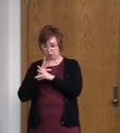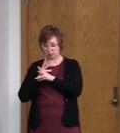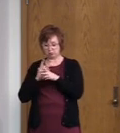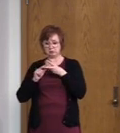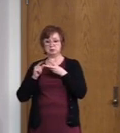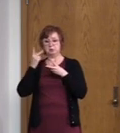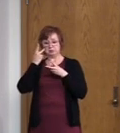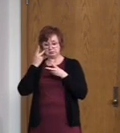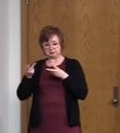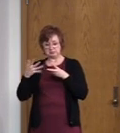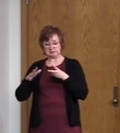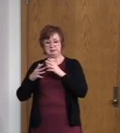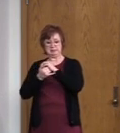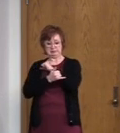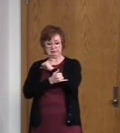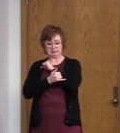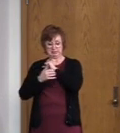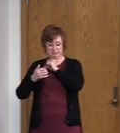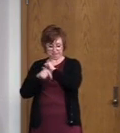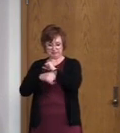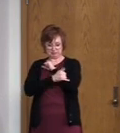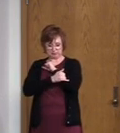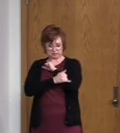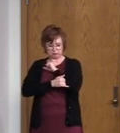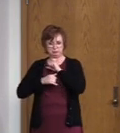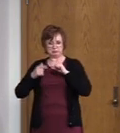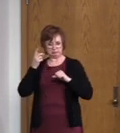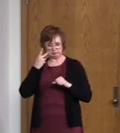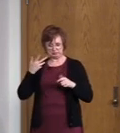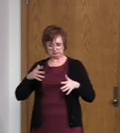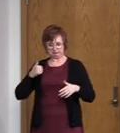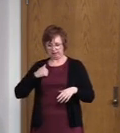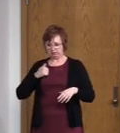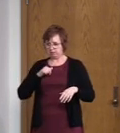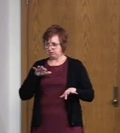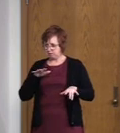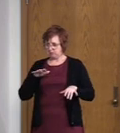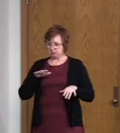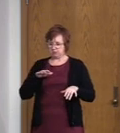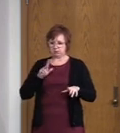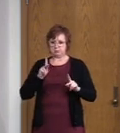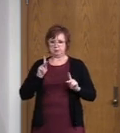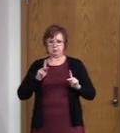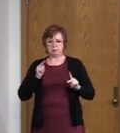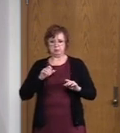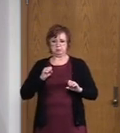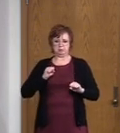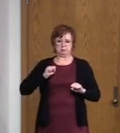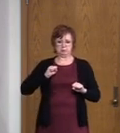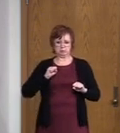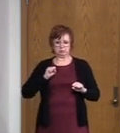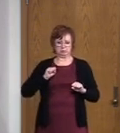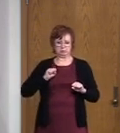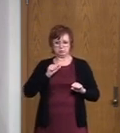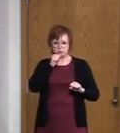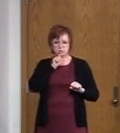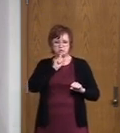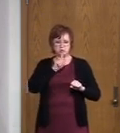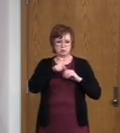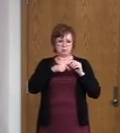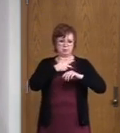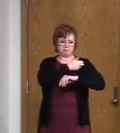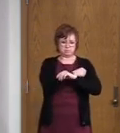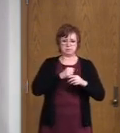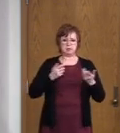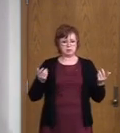people having vaccine hesitancy. And I think communicating about the safety of vaccine, communicating as much as we can about its availability. We are